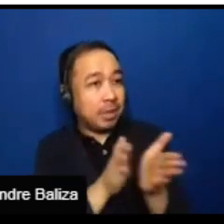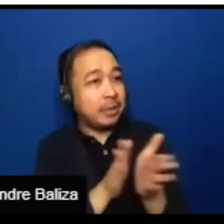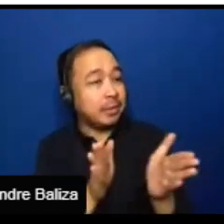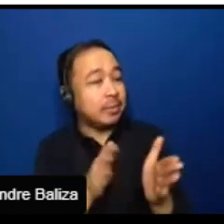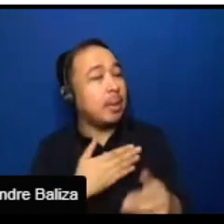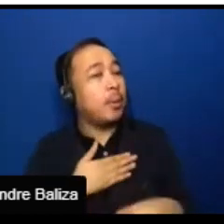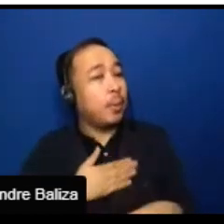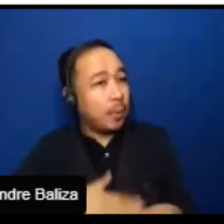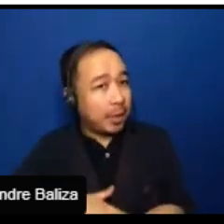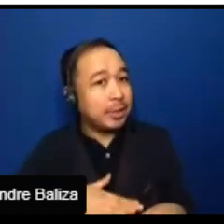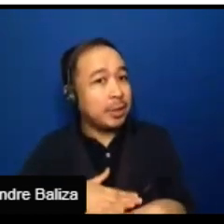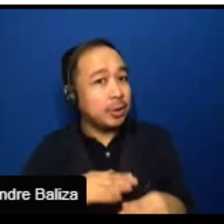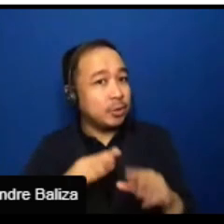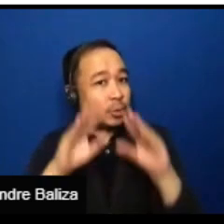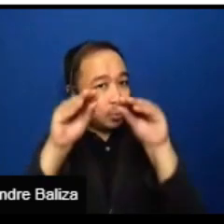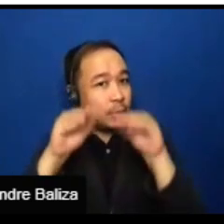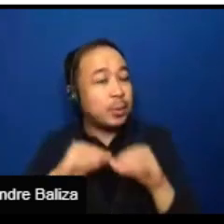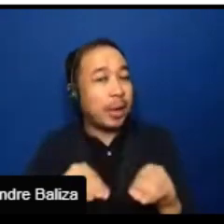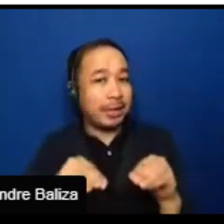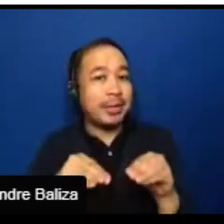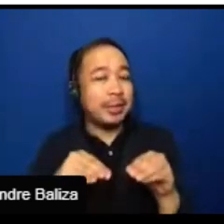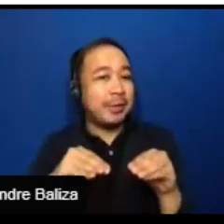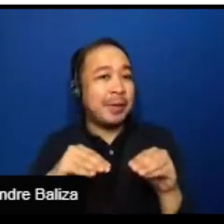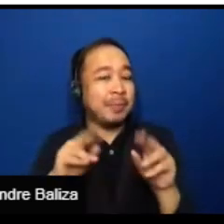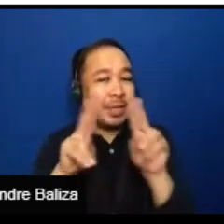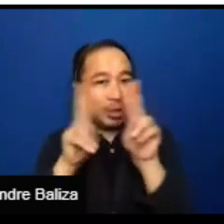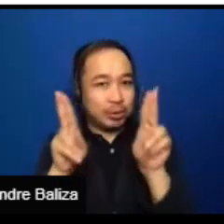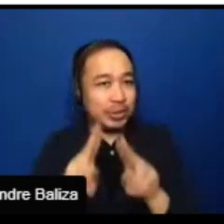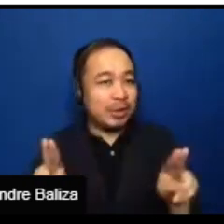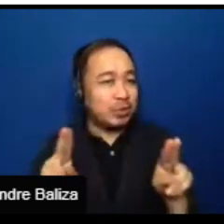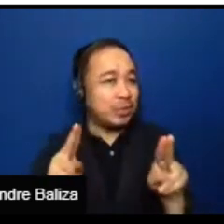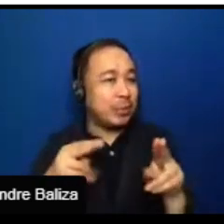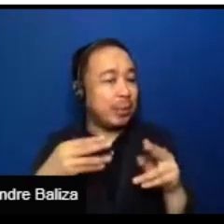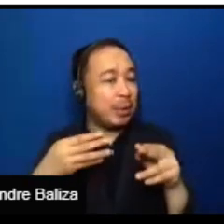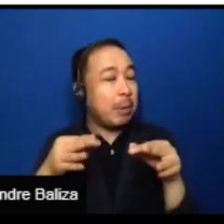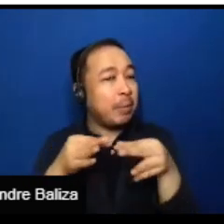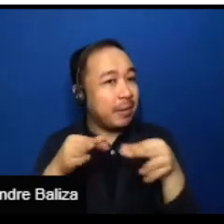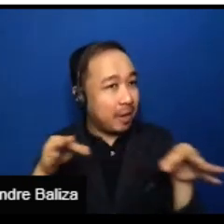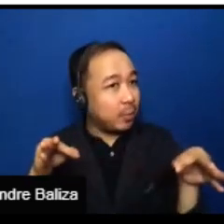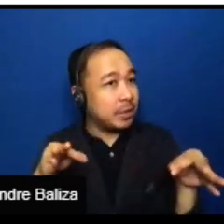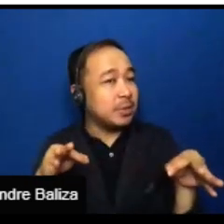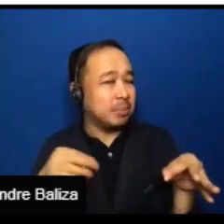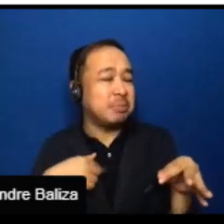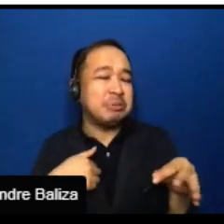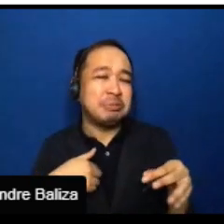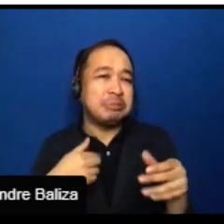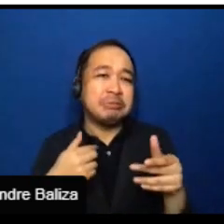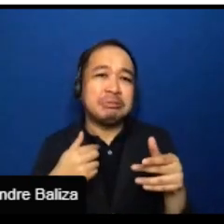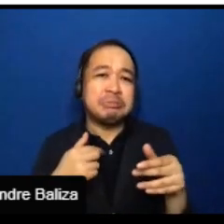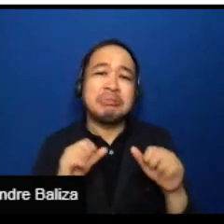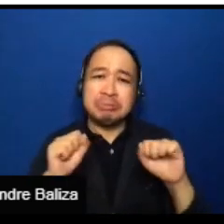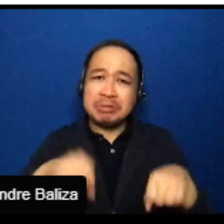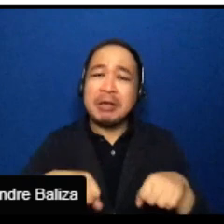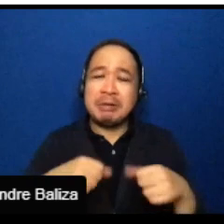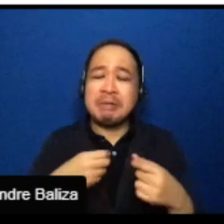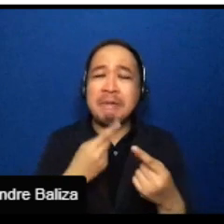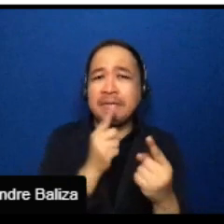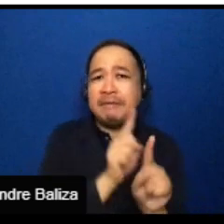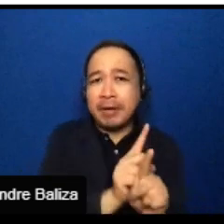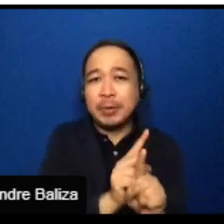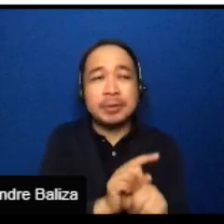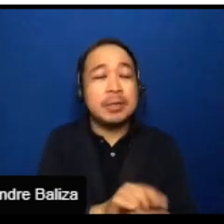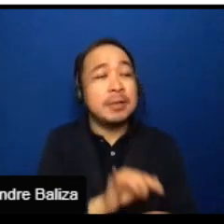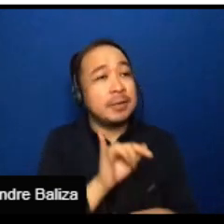bring the international agreed language, and we try to be following of that. If they bring